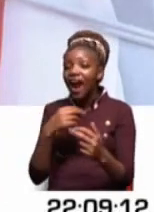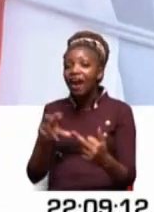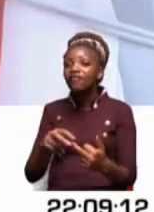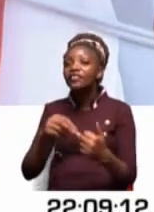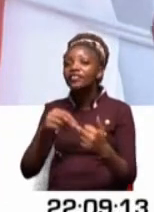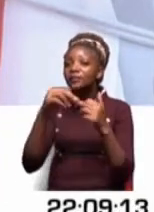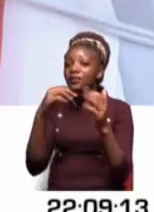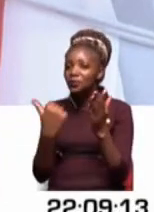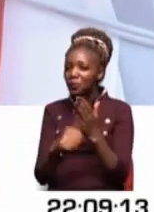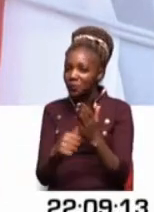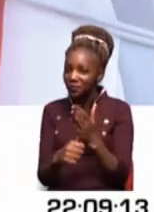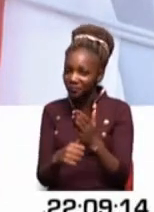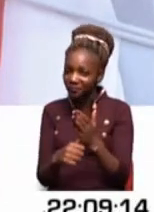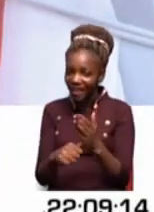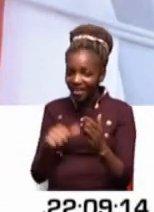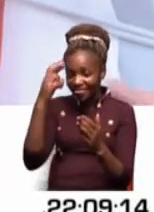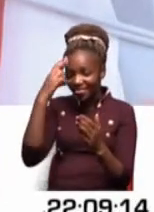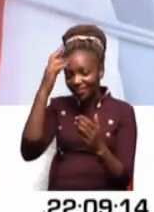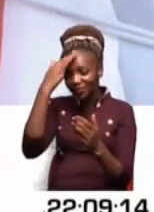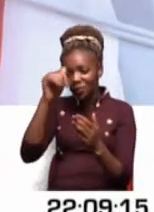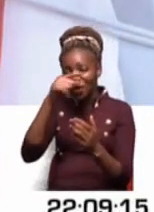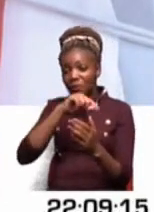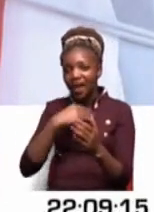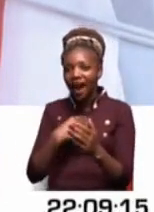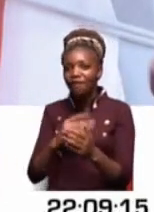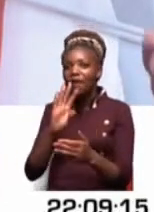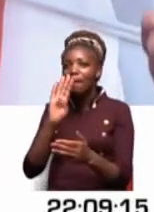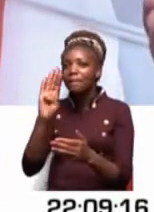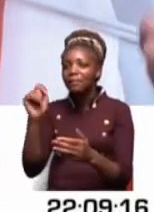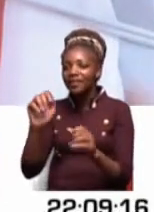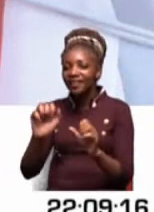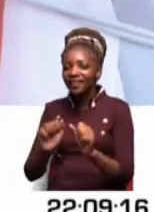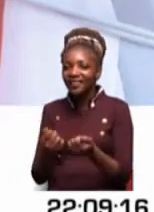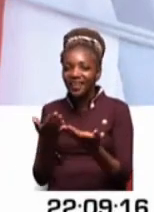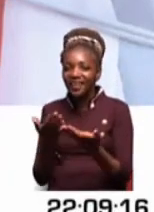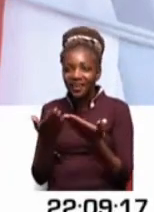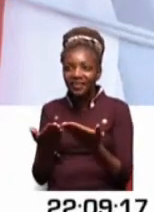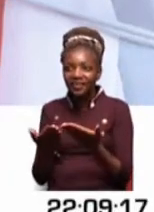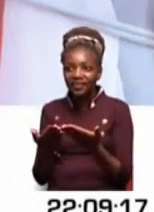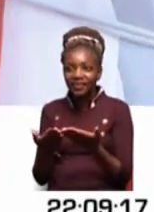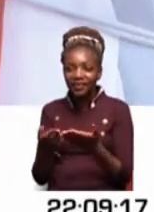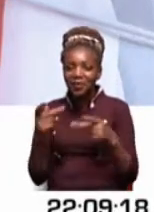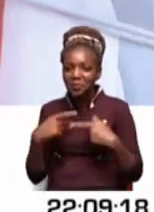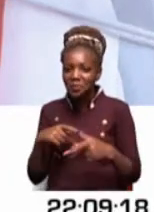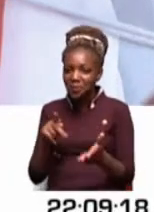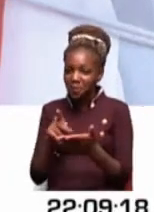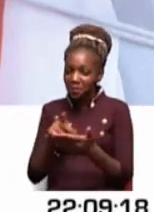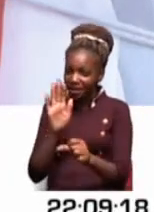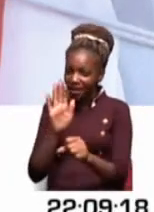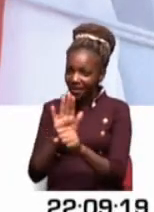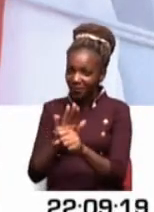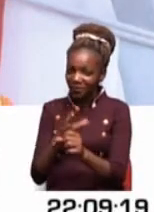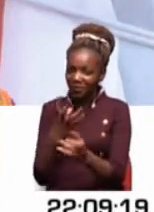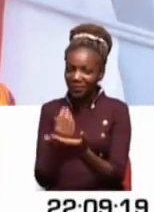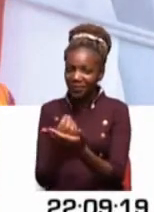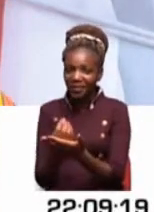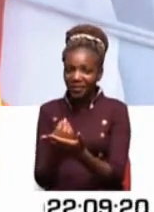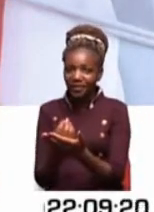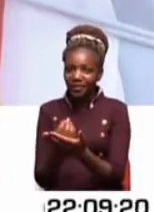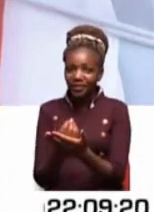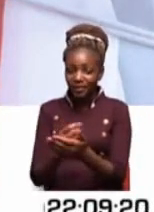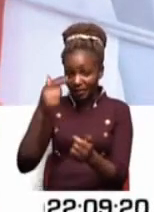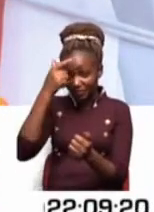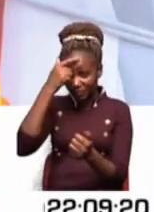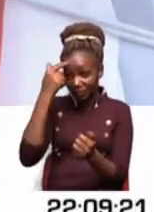we have this thing called BBI and all these other things happening that's costing a lot of taxpayer money that has no legal framework is